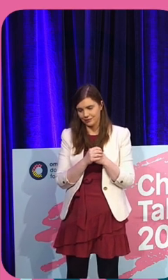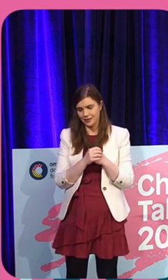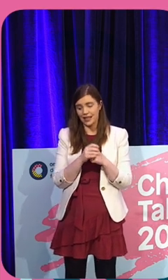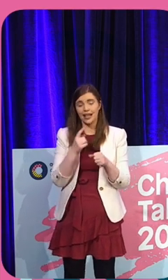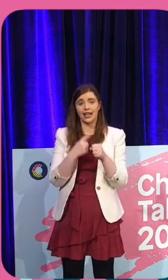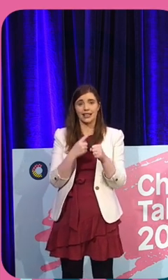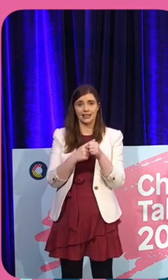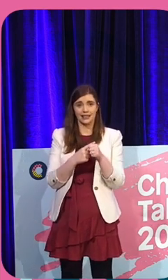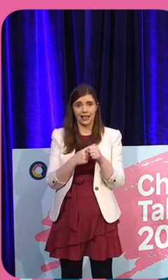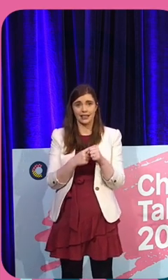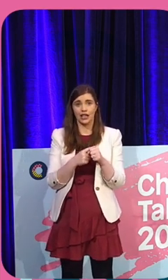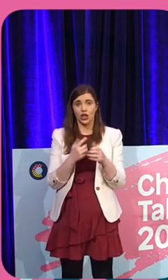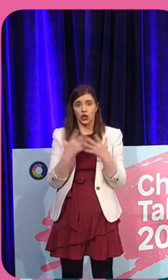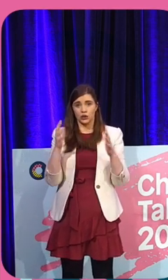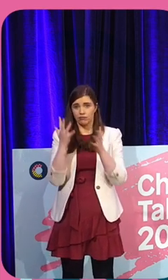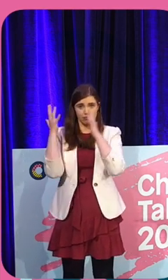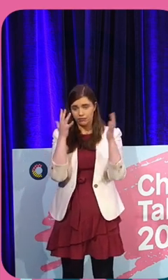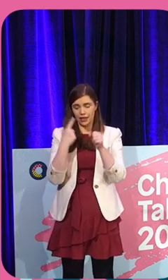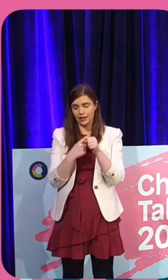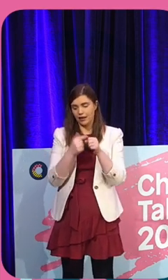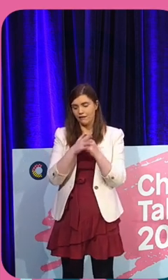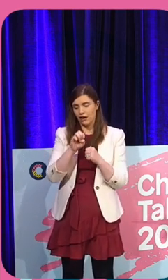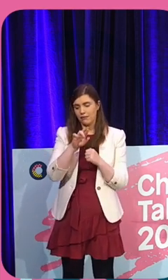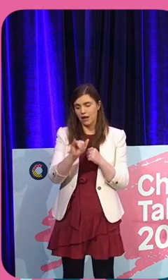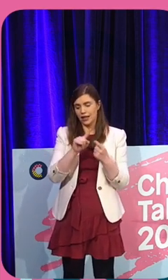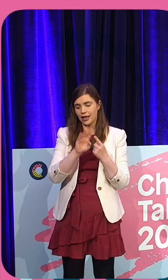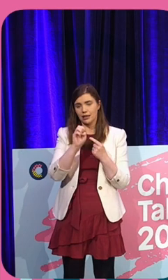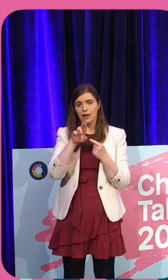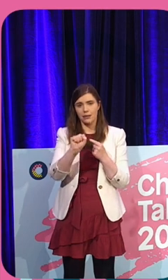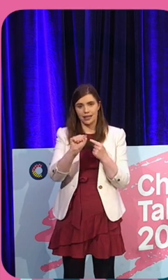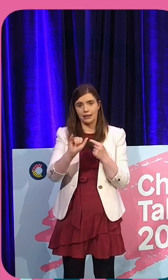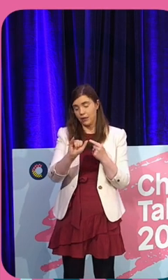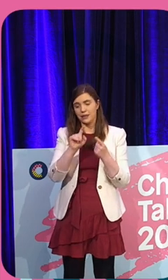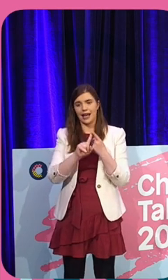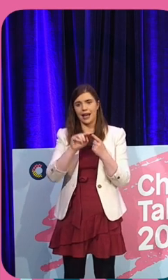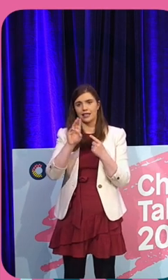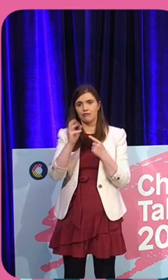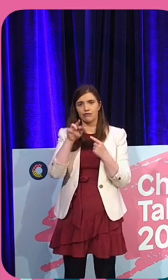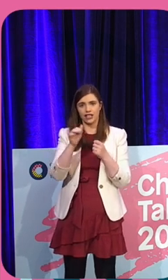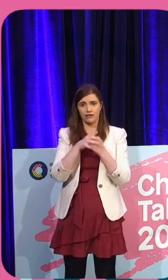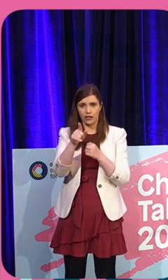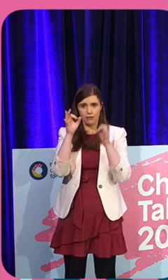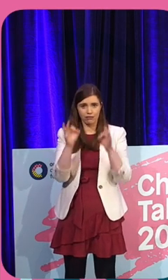And again, another huge round of applause to Molly and Bobby and Precious for their brilliant video